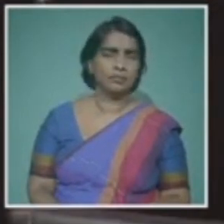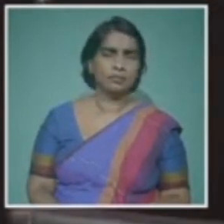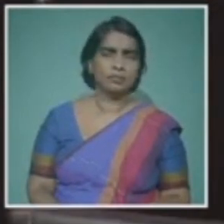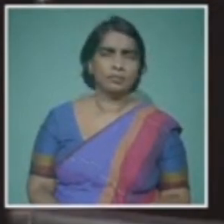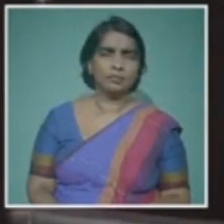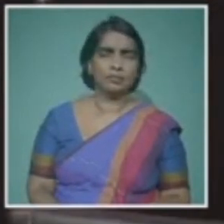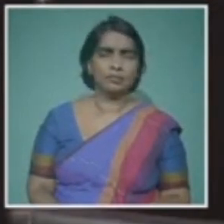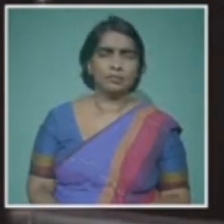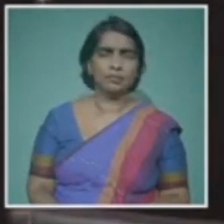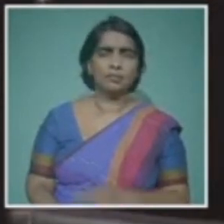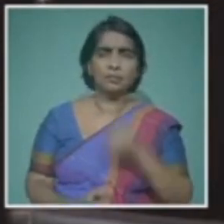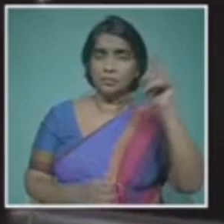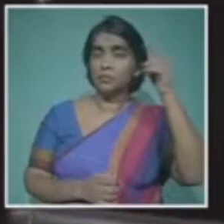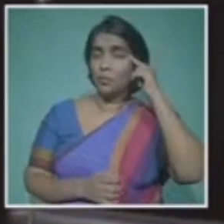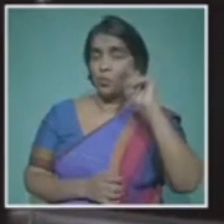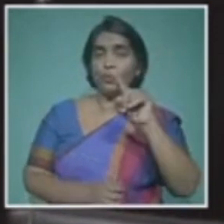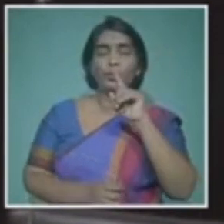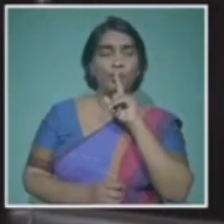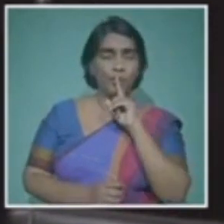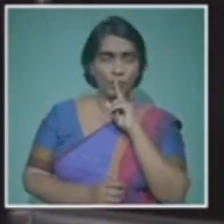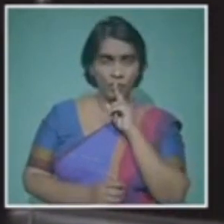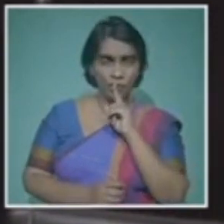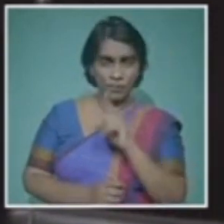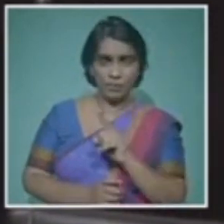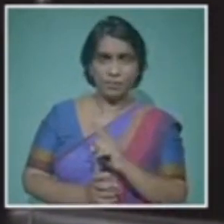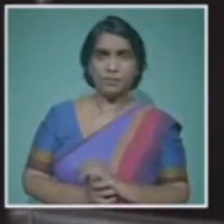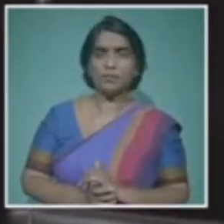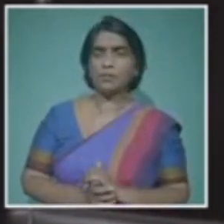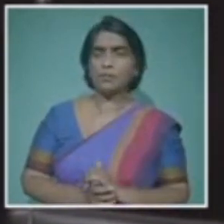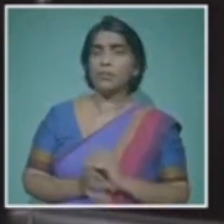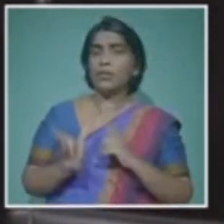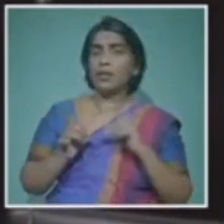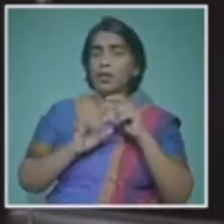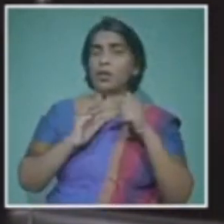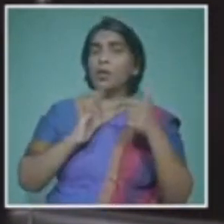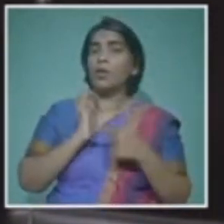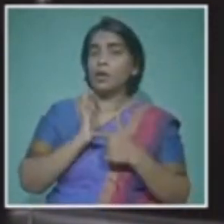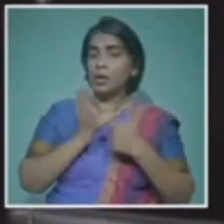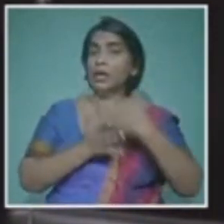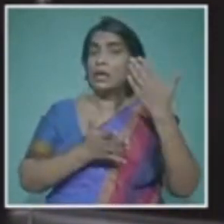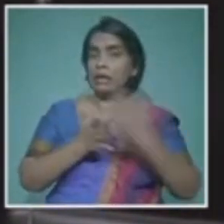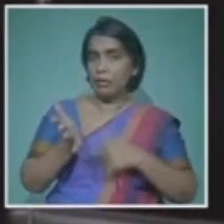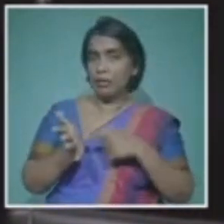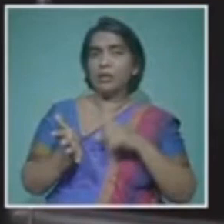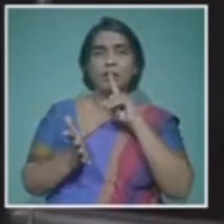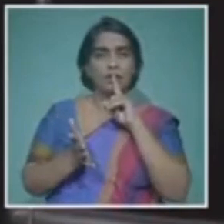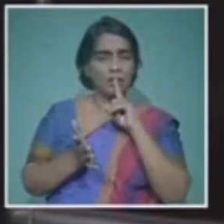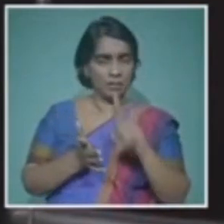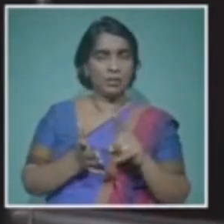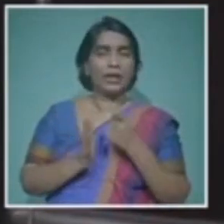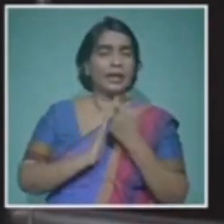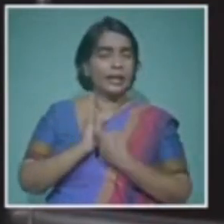the matter that he discussed was what was in the audit report. The Auditor General's report. If the Auditor